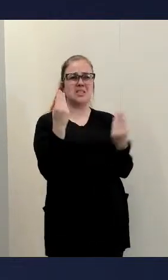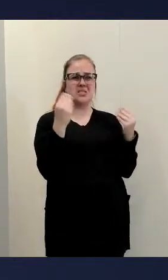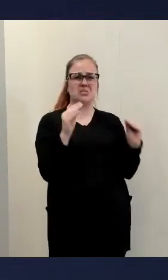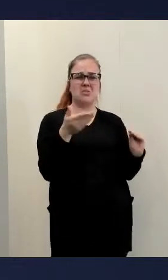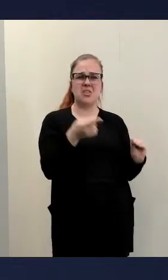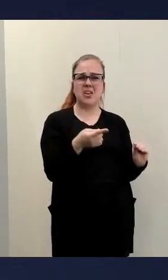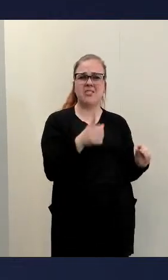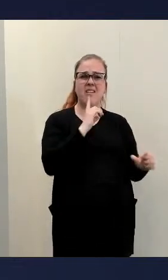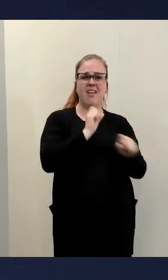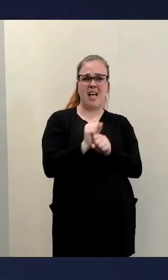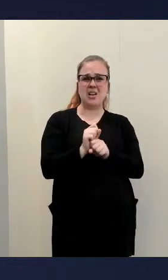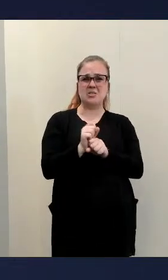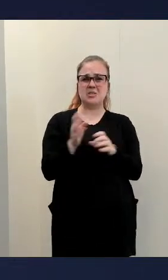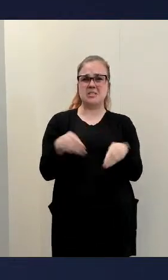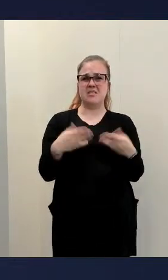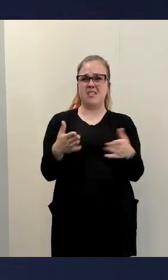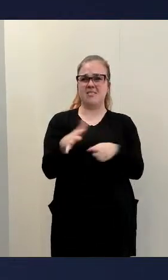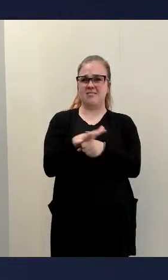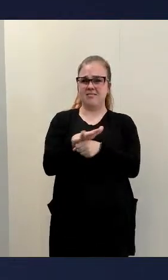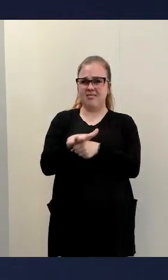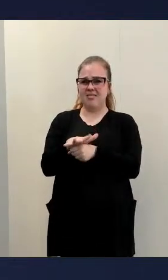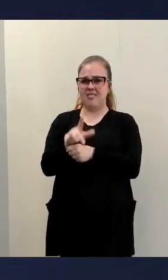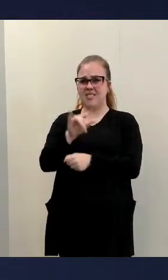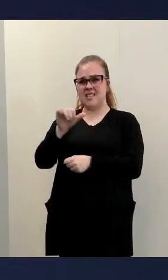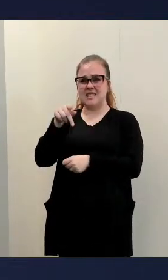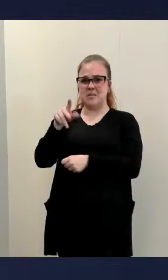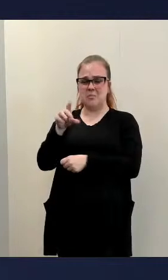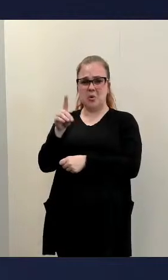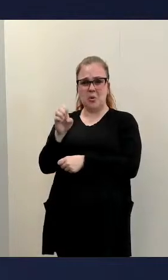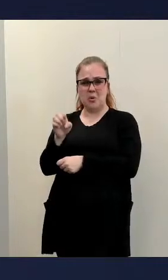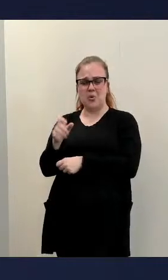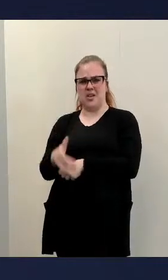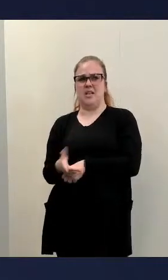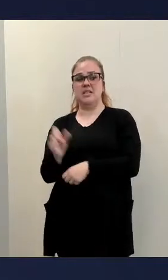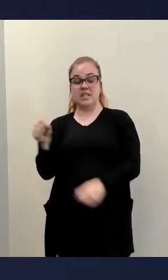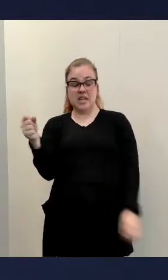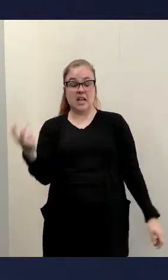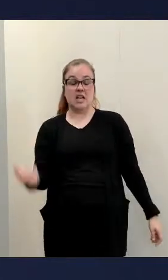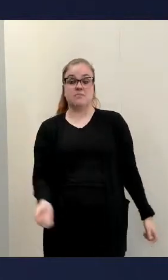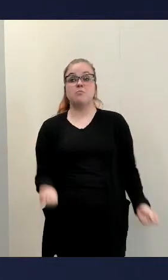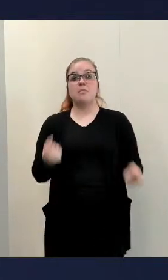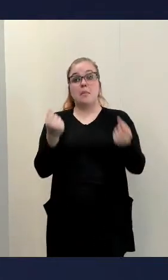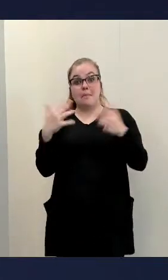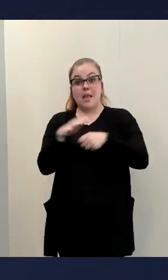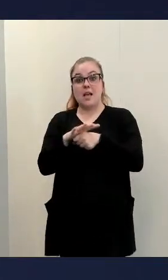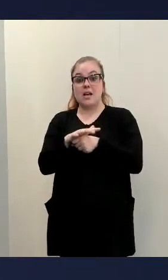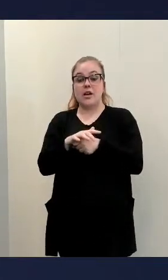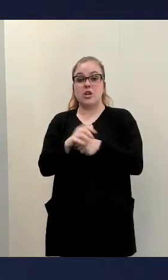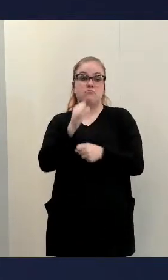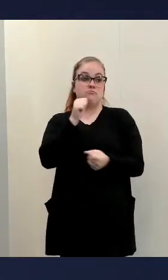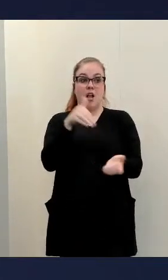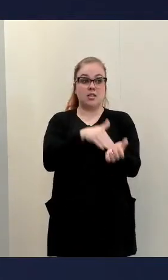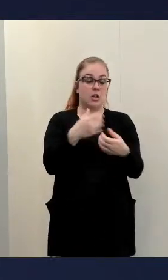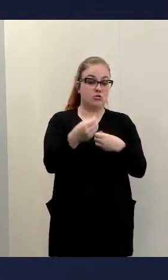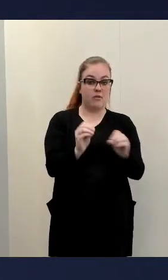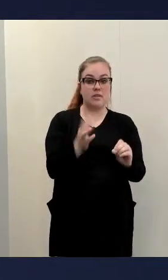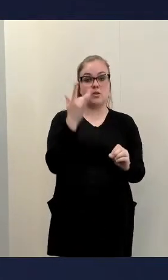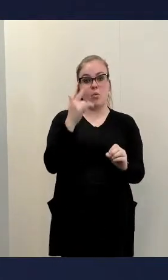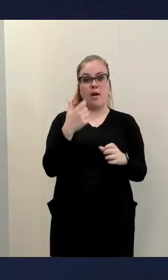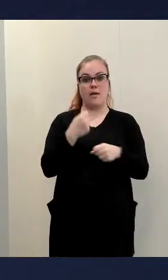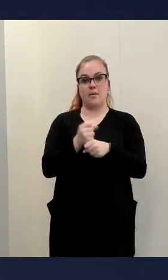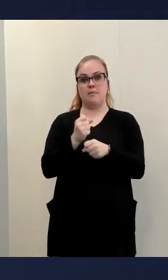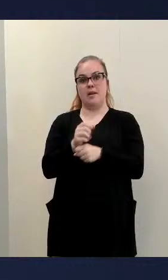that actually services that entire zip code or that area. I go, yeah. And in many areas, there's not a doctor's office. That's why we